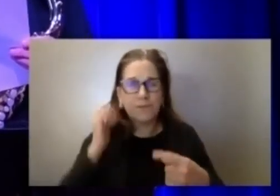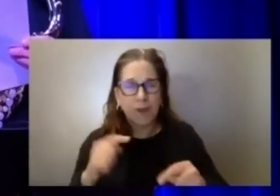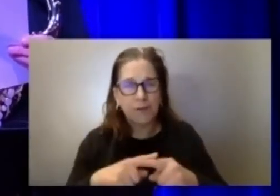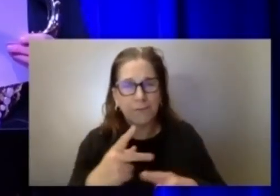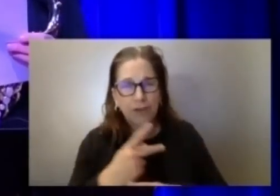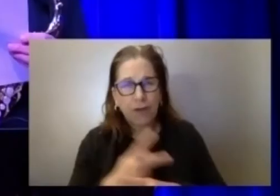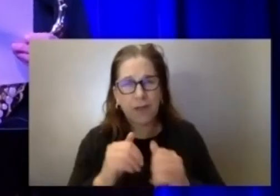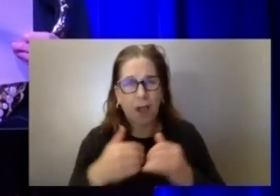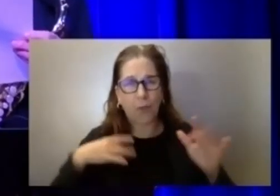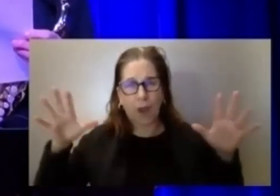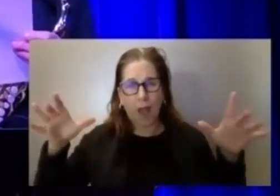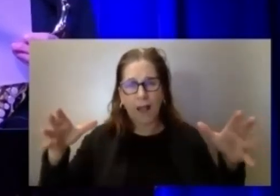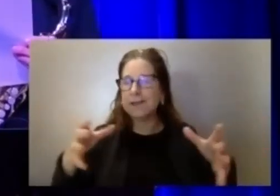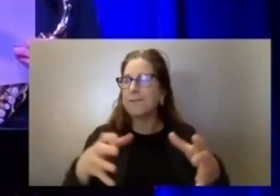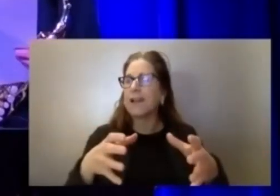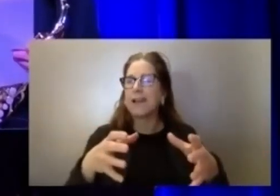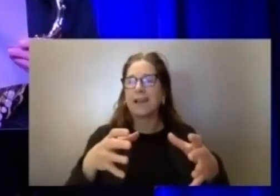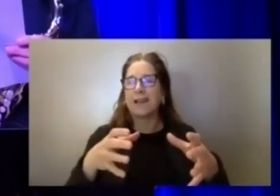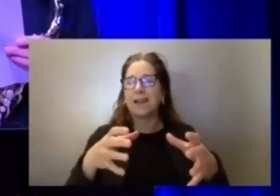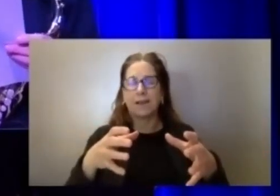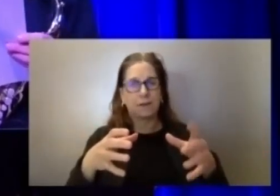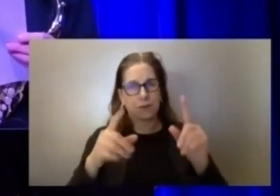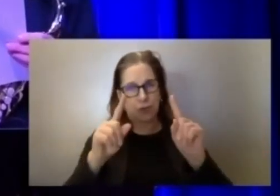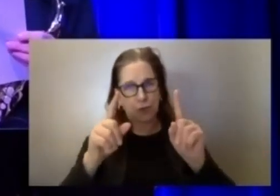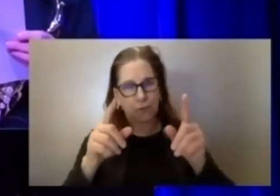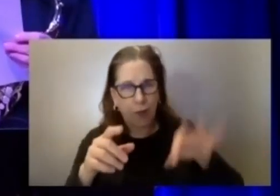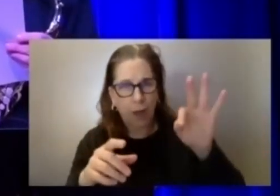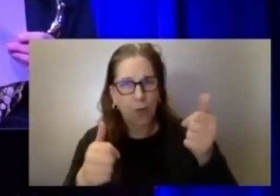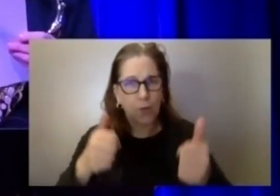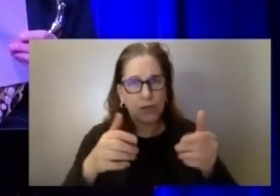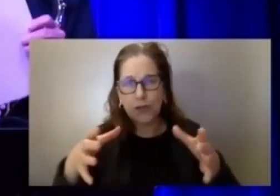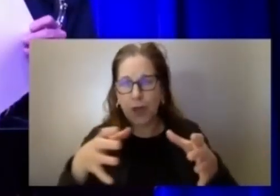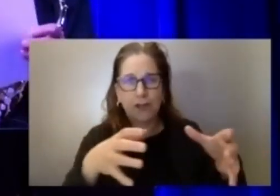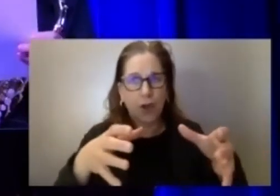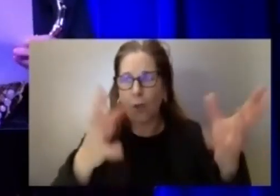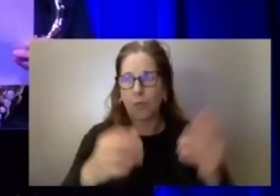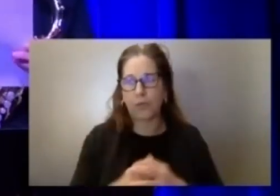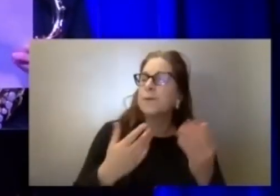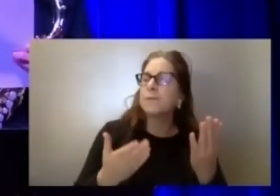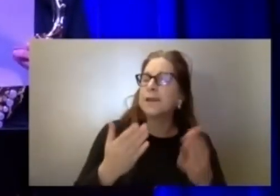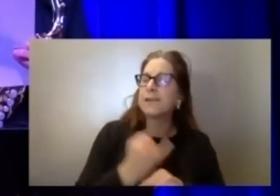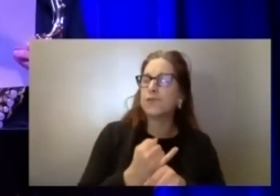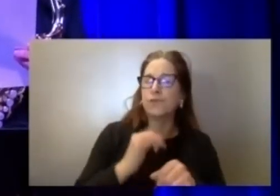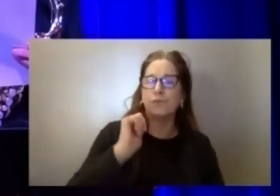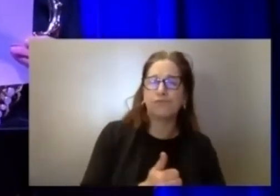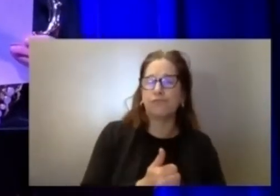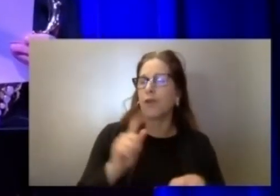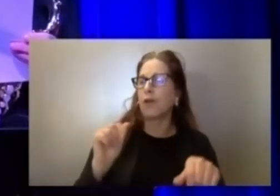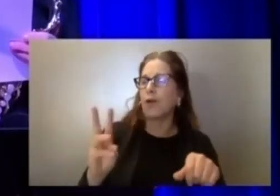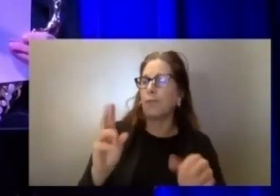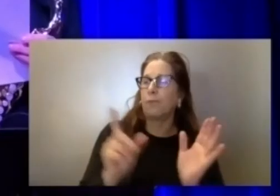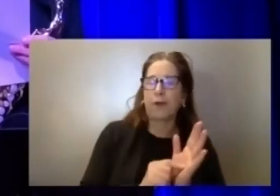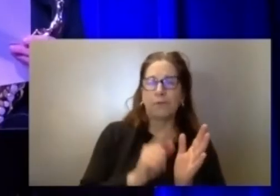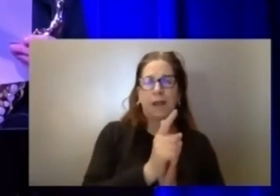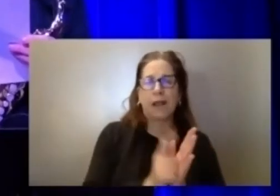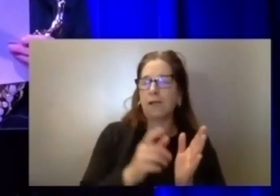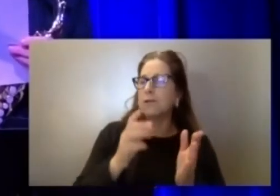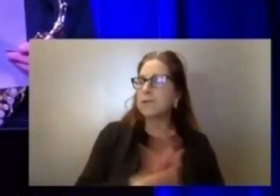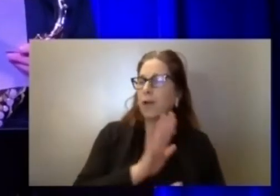direction in which to go. No one can own this land. We might institute law and publish